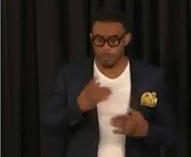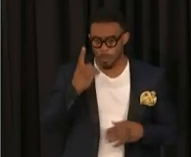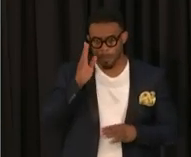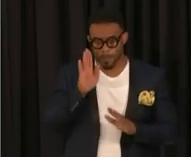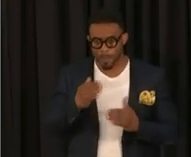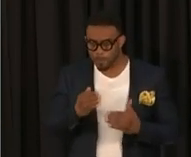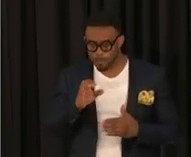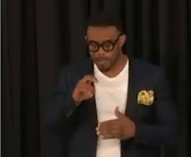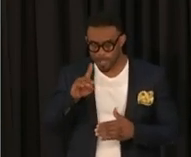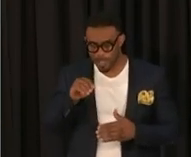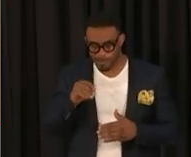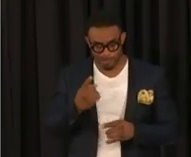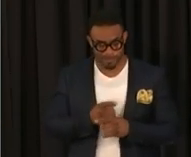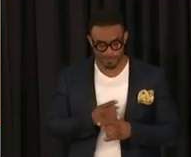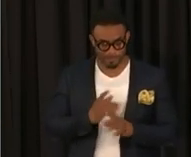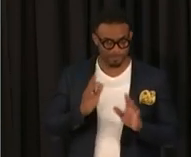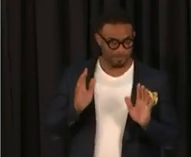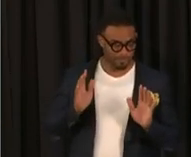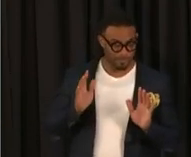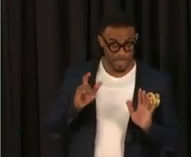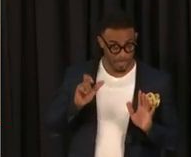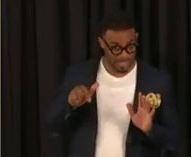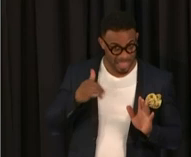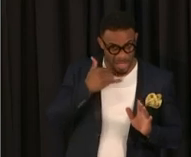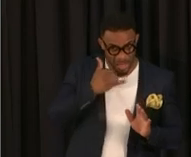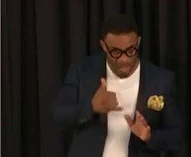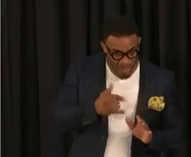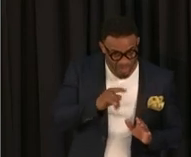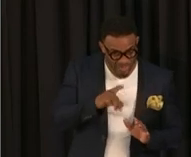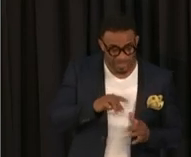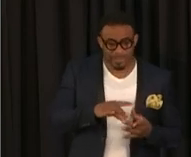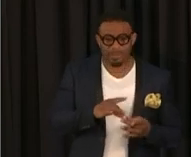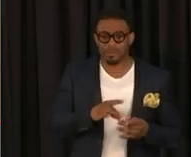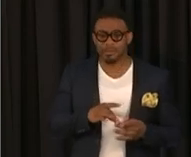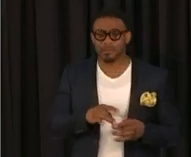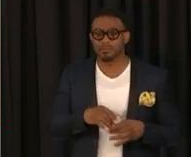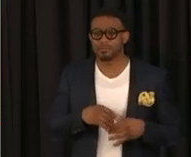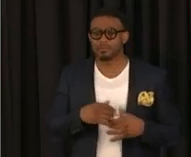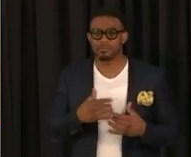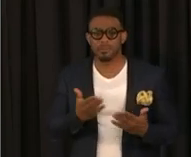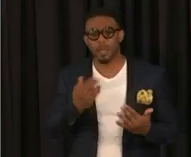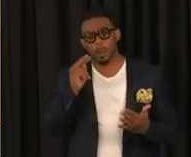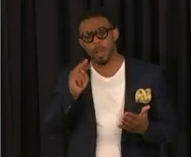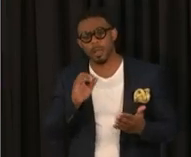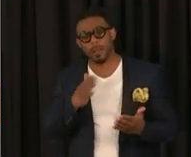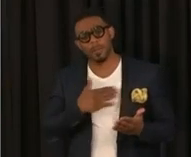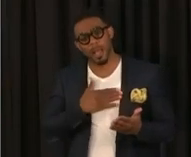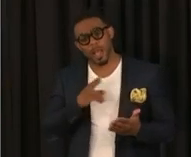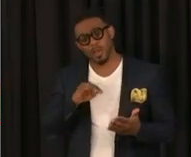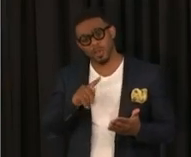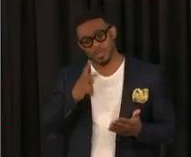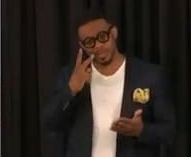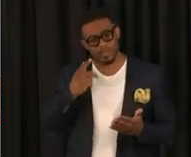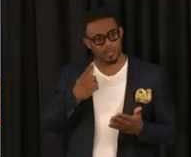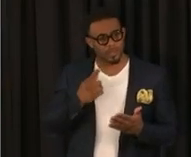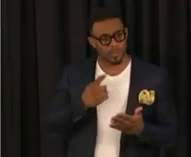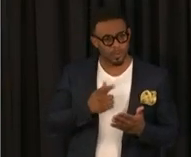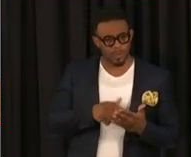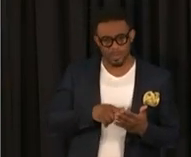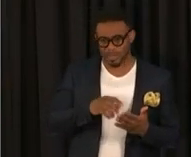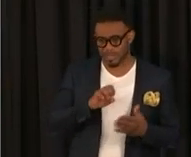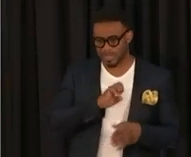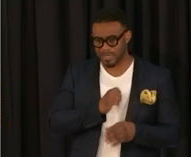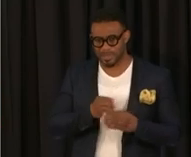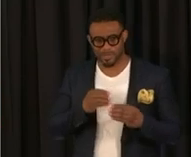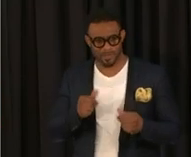it's probably a one-bedroom condo, right? Should they call you, Ted, to say, come look at my unit and see what